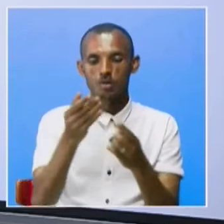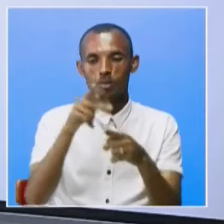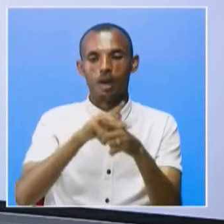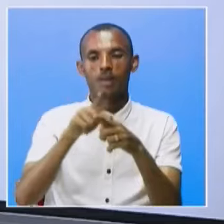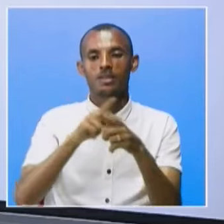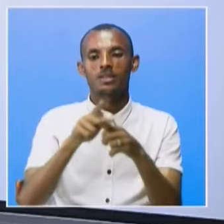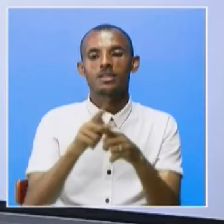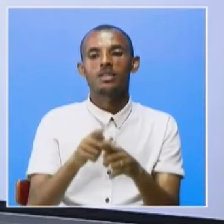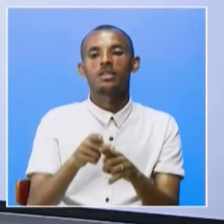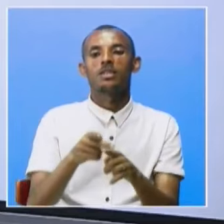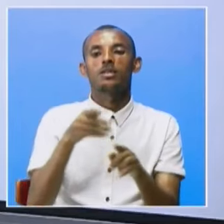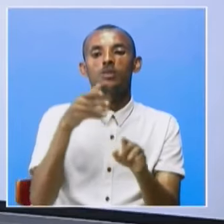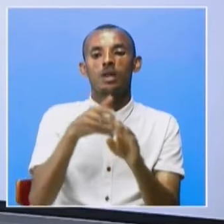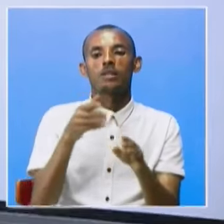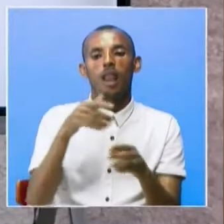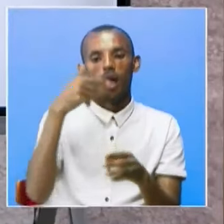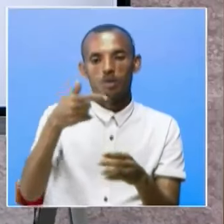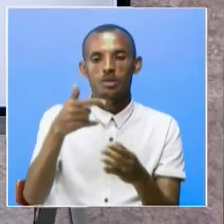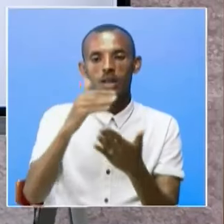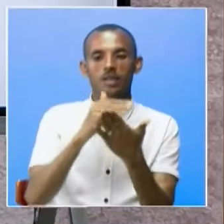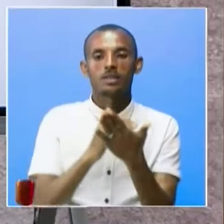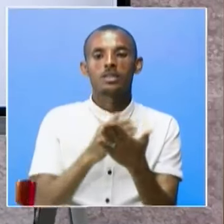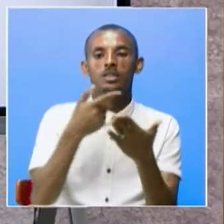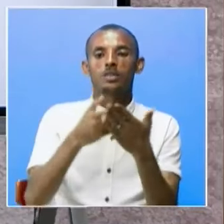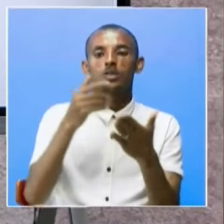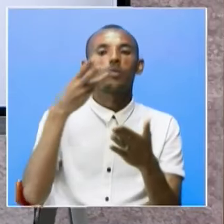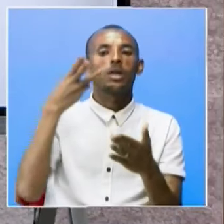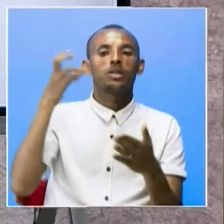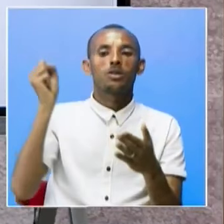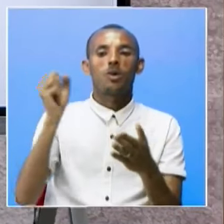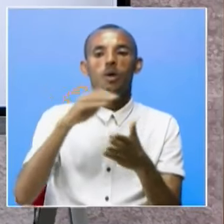practice our today's language lesson. This